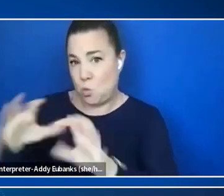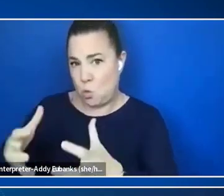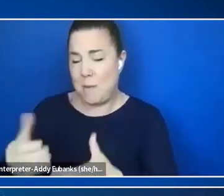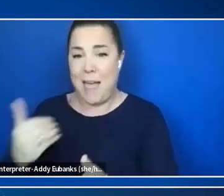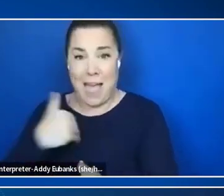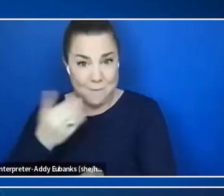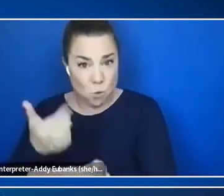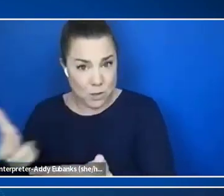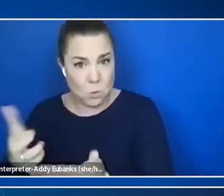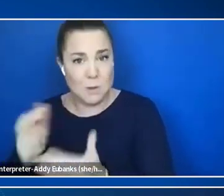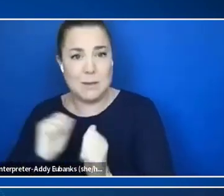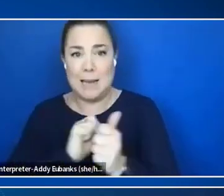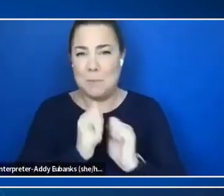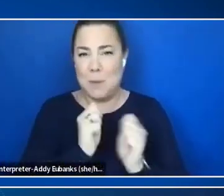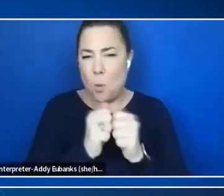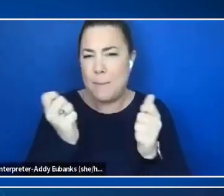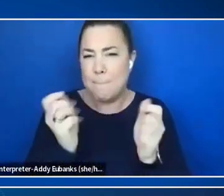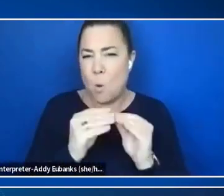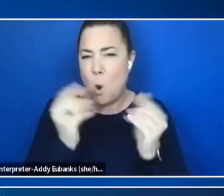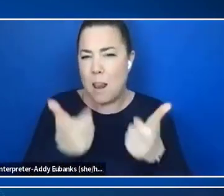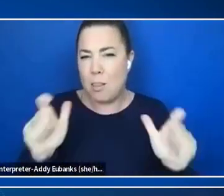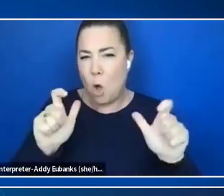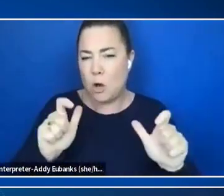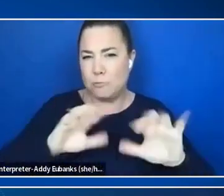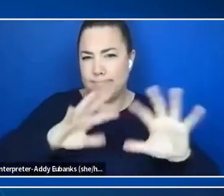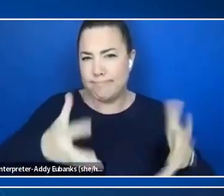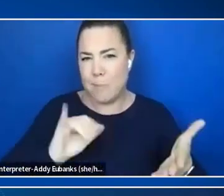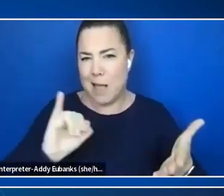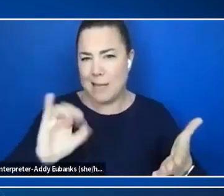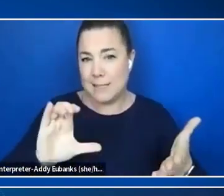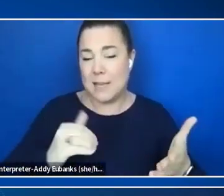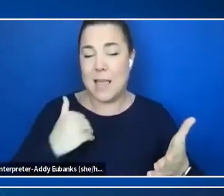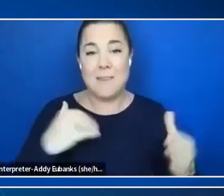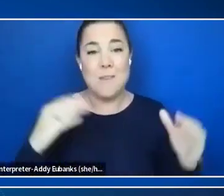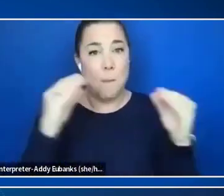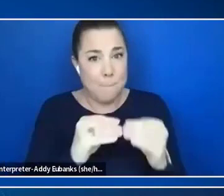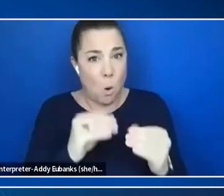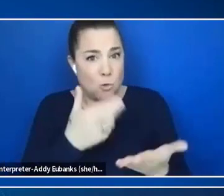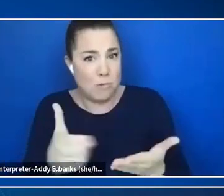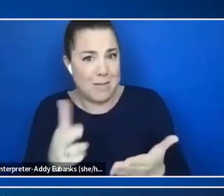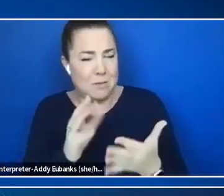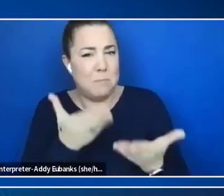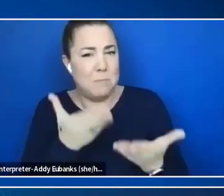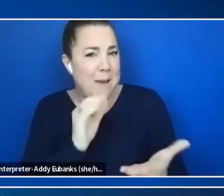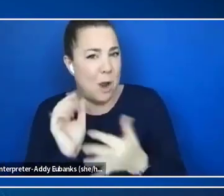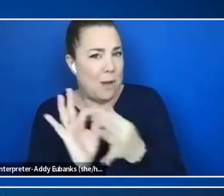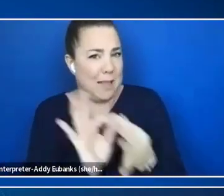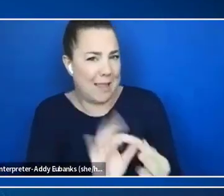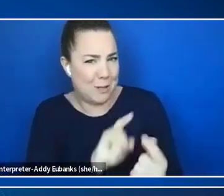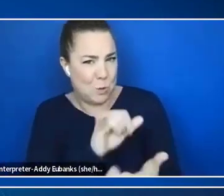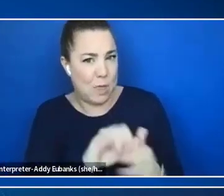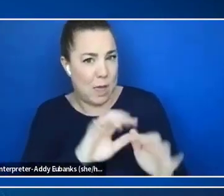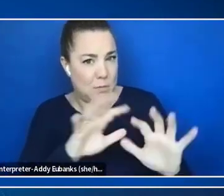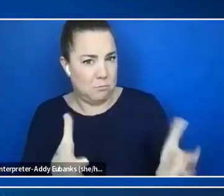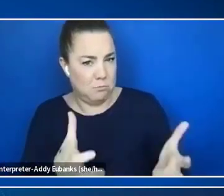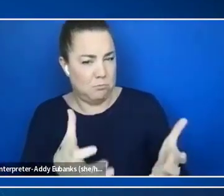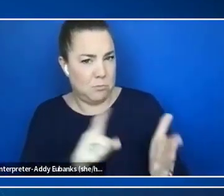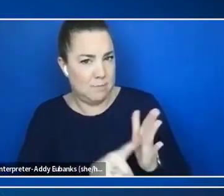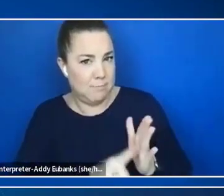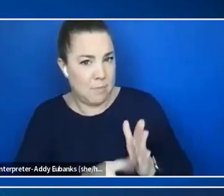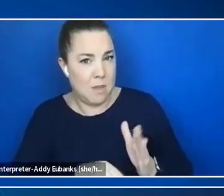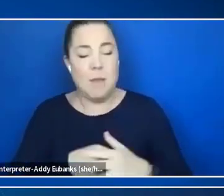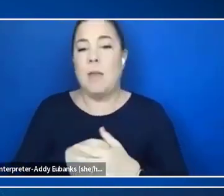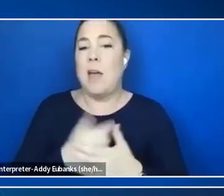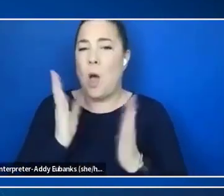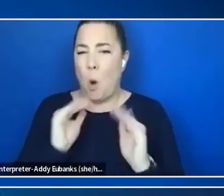able to compete with a larger institution, which might have a wealth of resources that aren't related to it. We're hoping this will level the playing field when